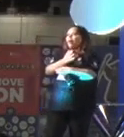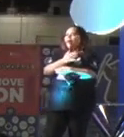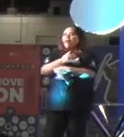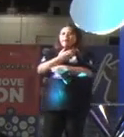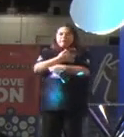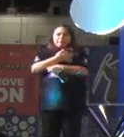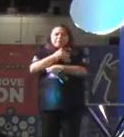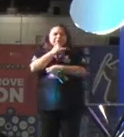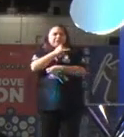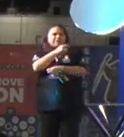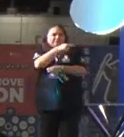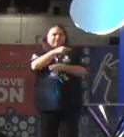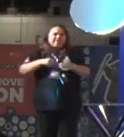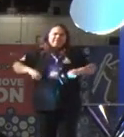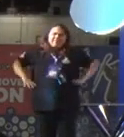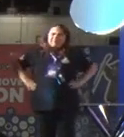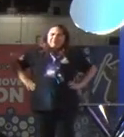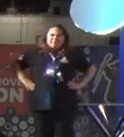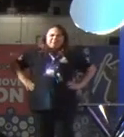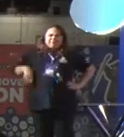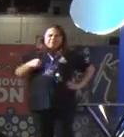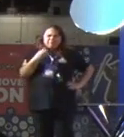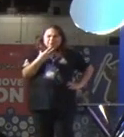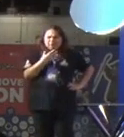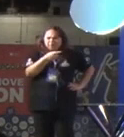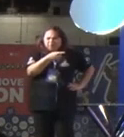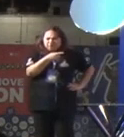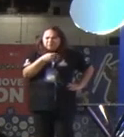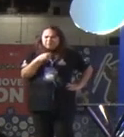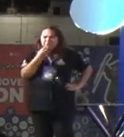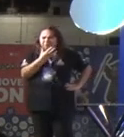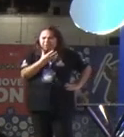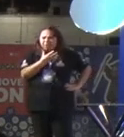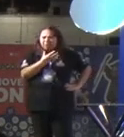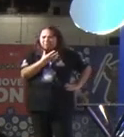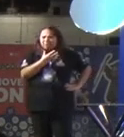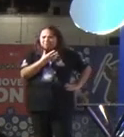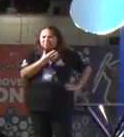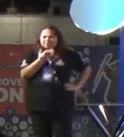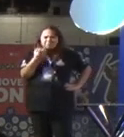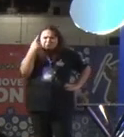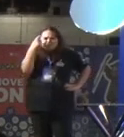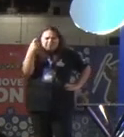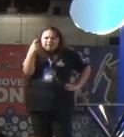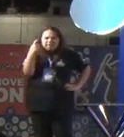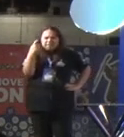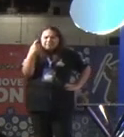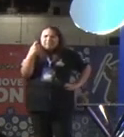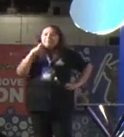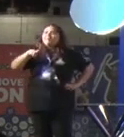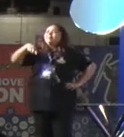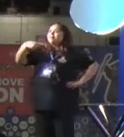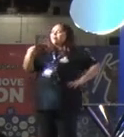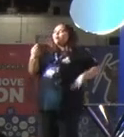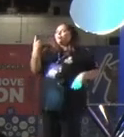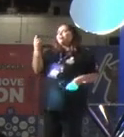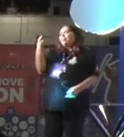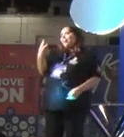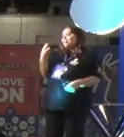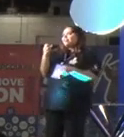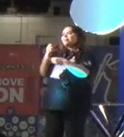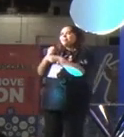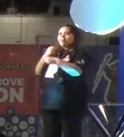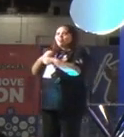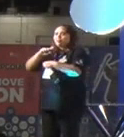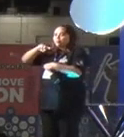you sure? Okay. But 30 years later, LIGO, the